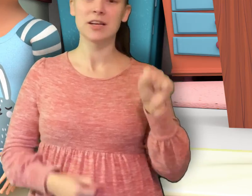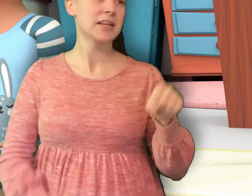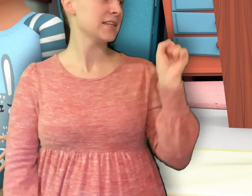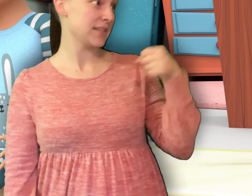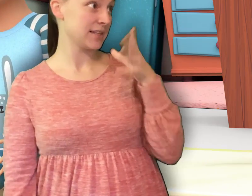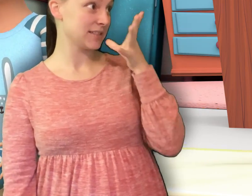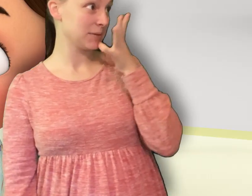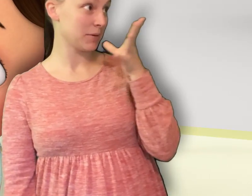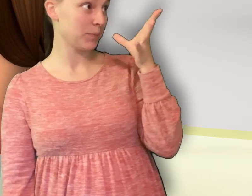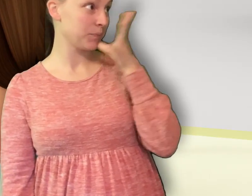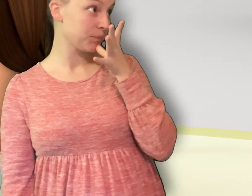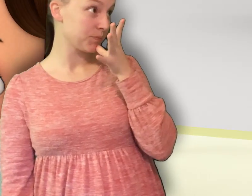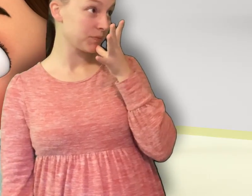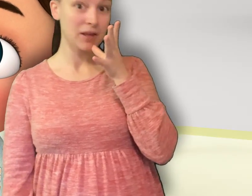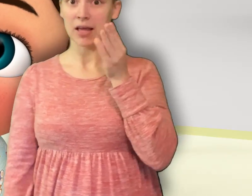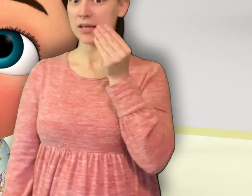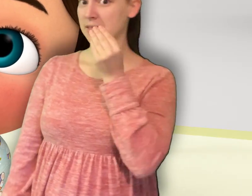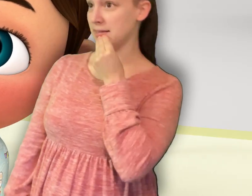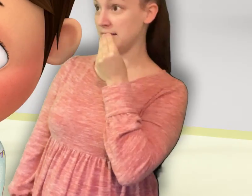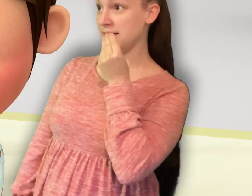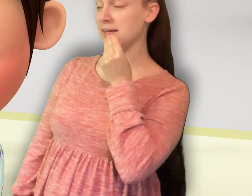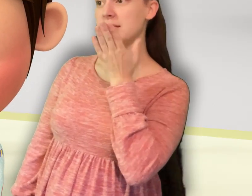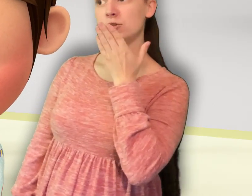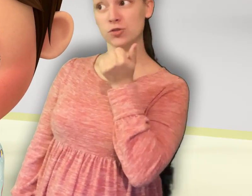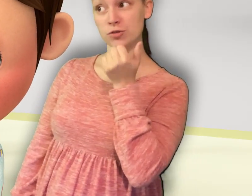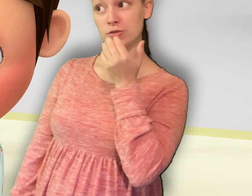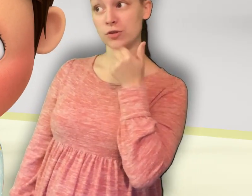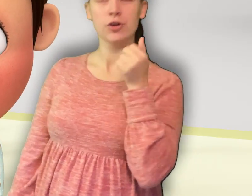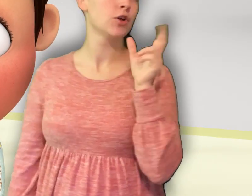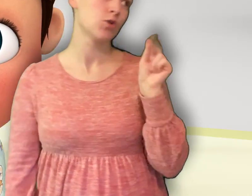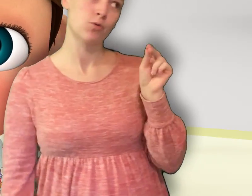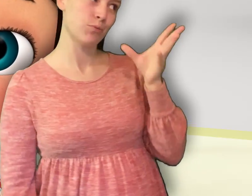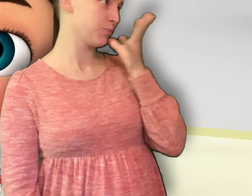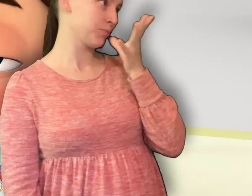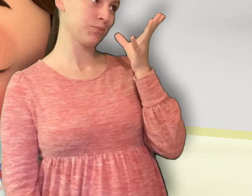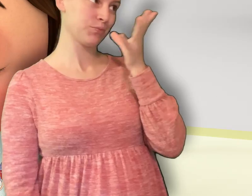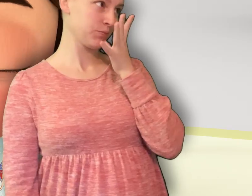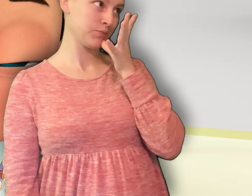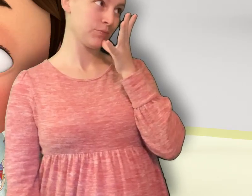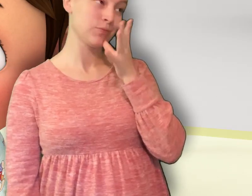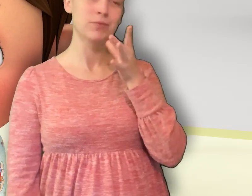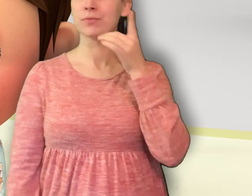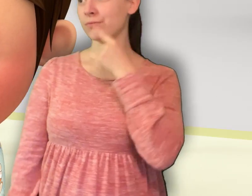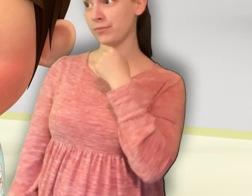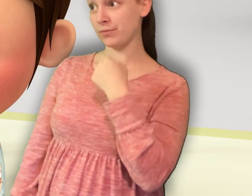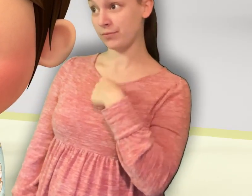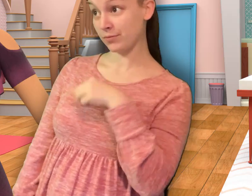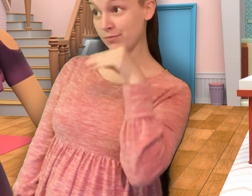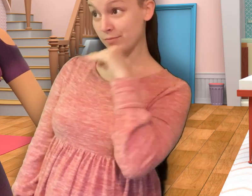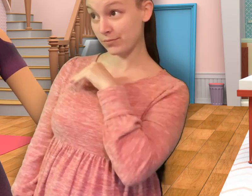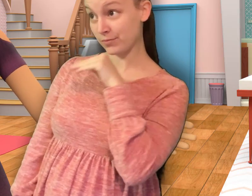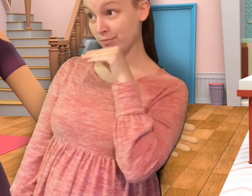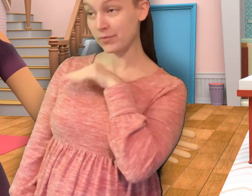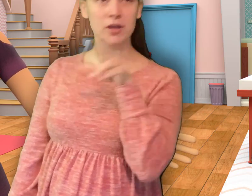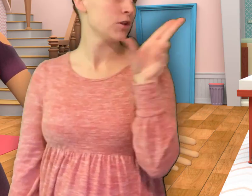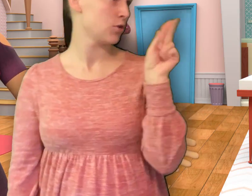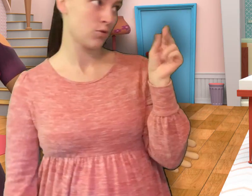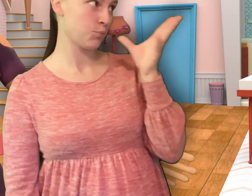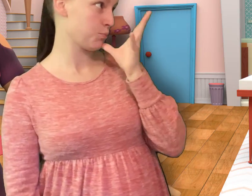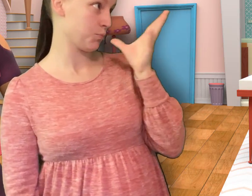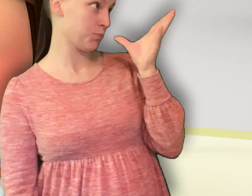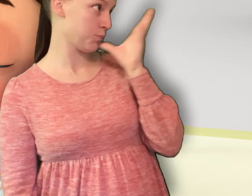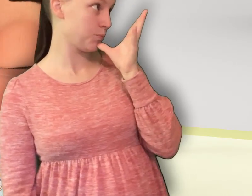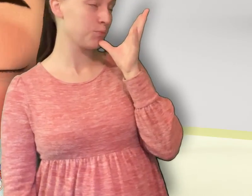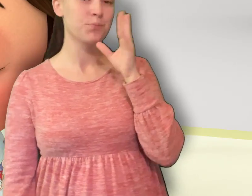Johnny Johnny yes Mama eating sugar no Mama telling